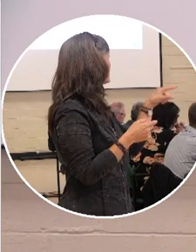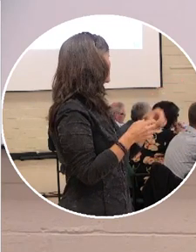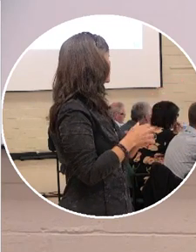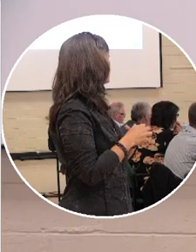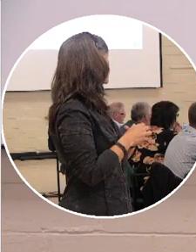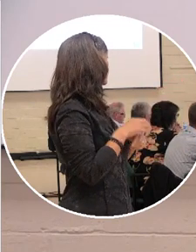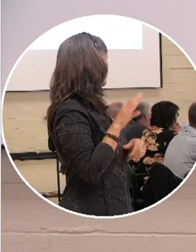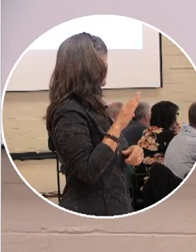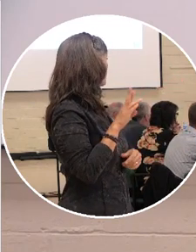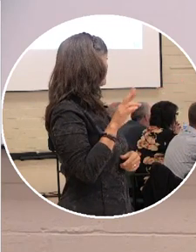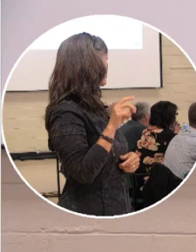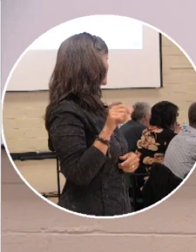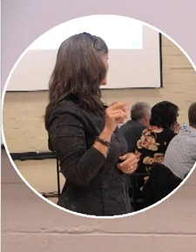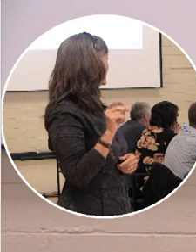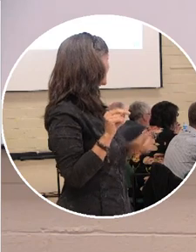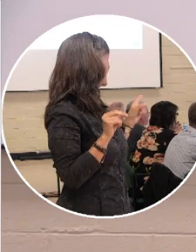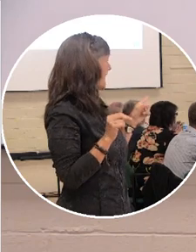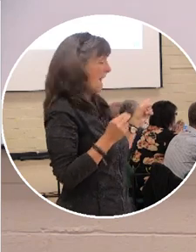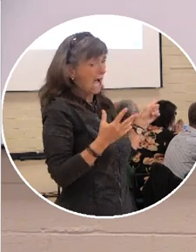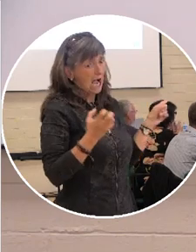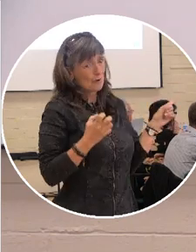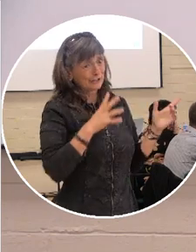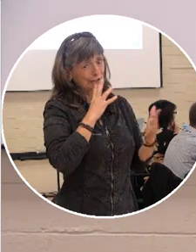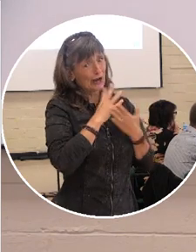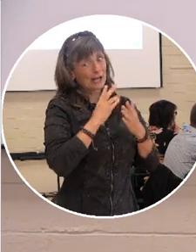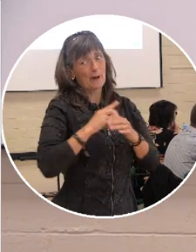Can I speak to the original motion?